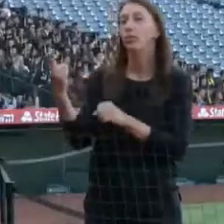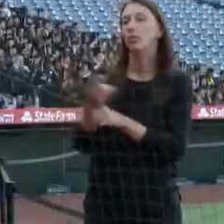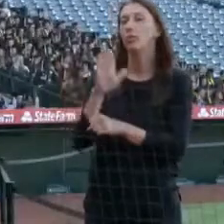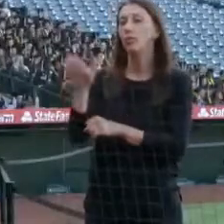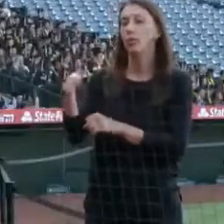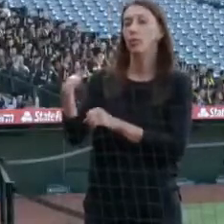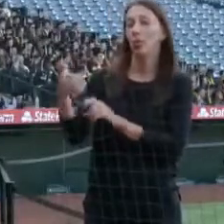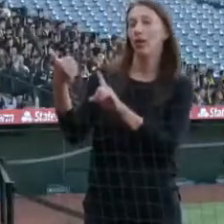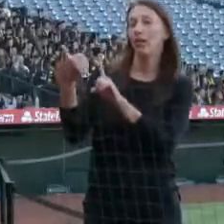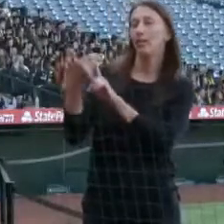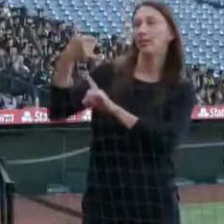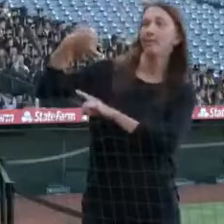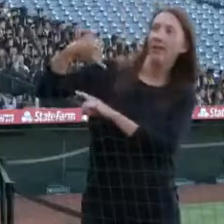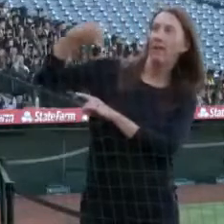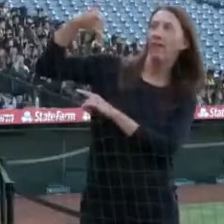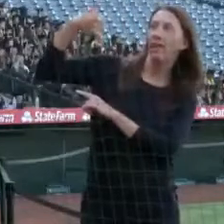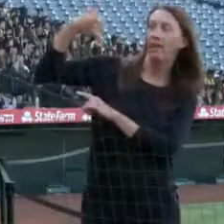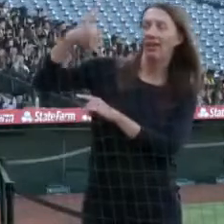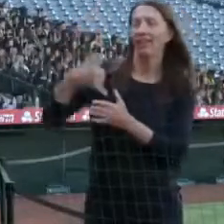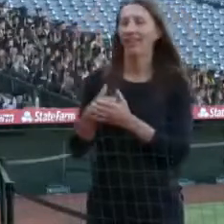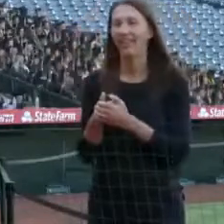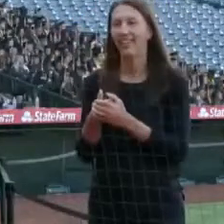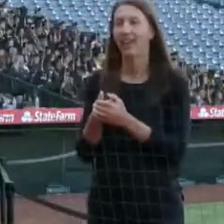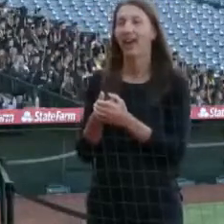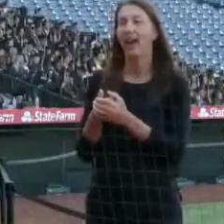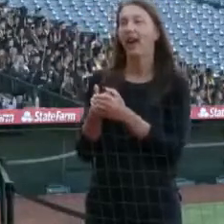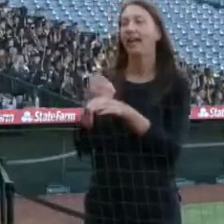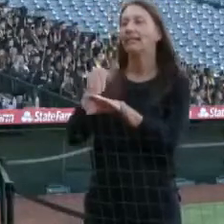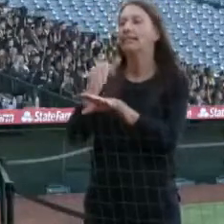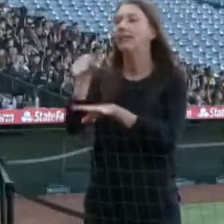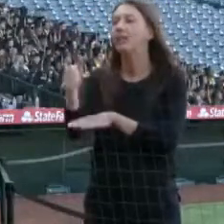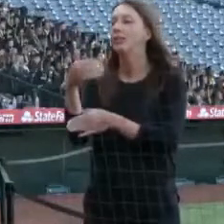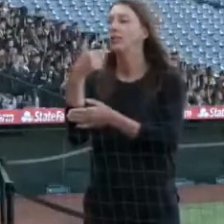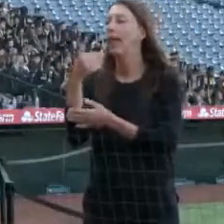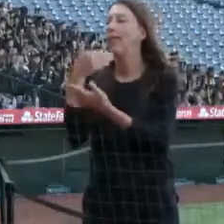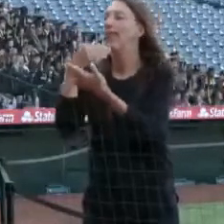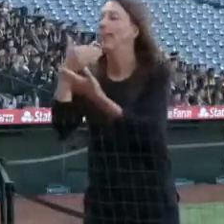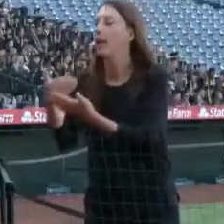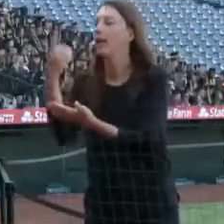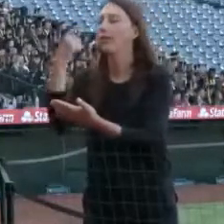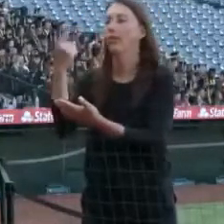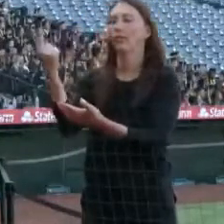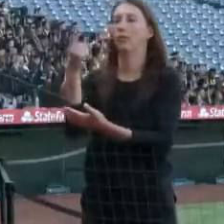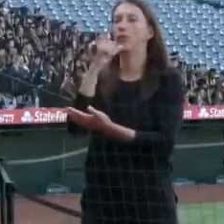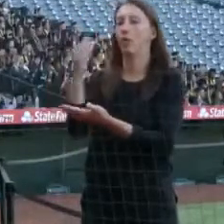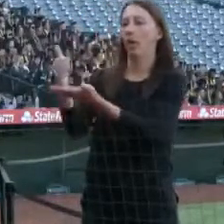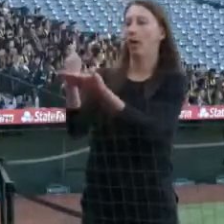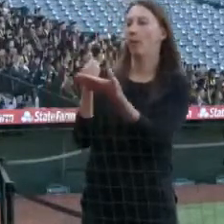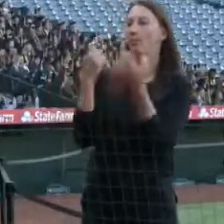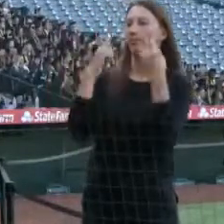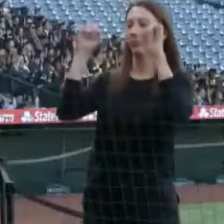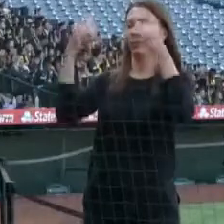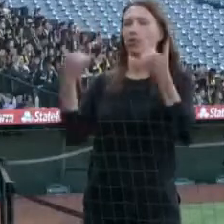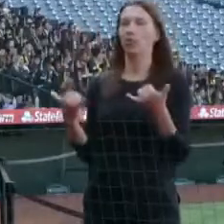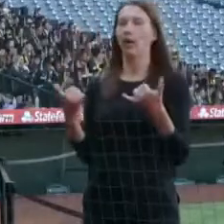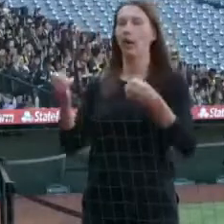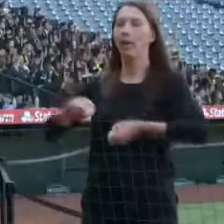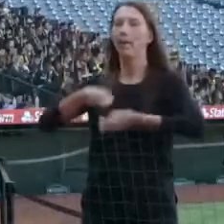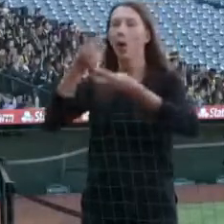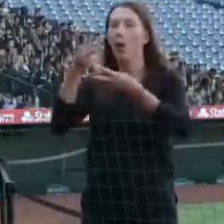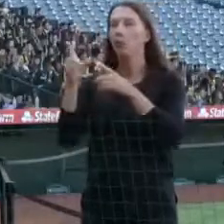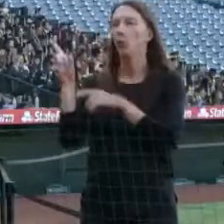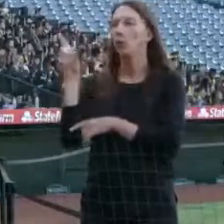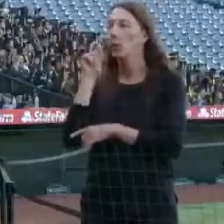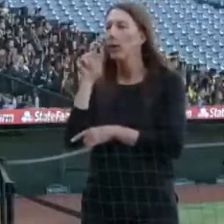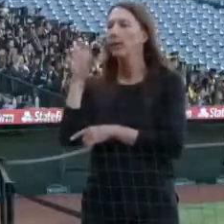that you took to thank someone who helped you to get here today. post it, tweet it, snap